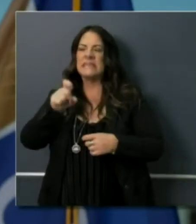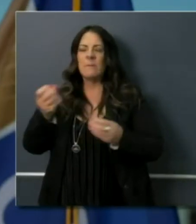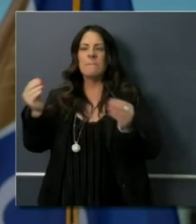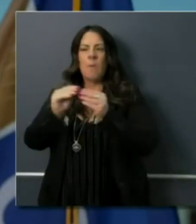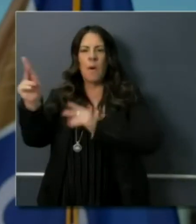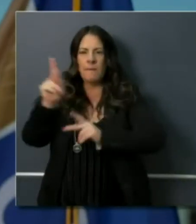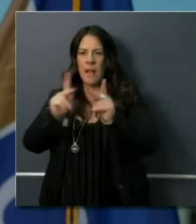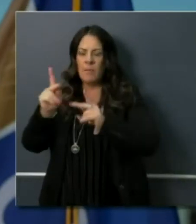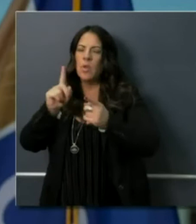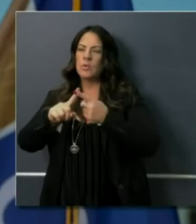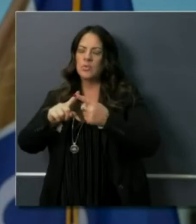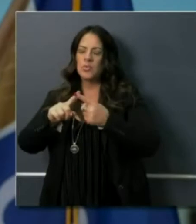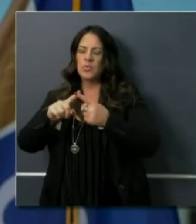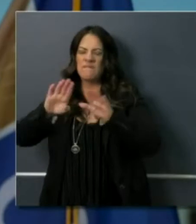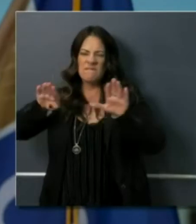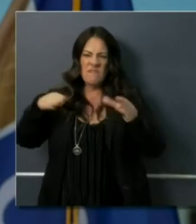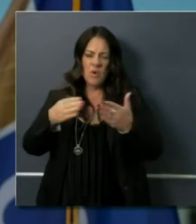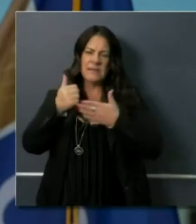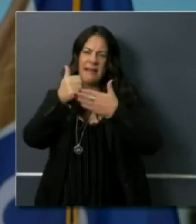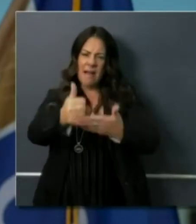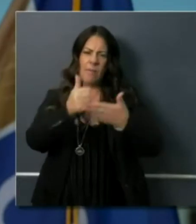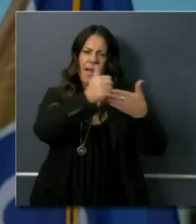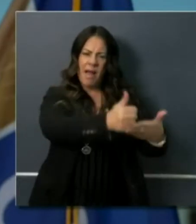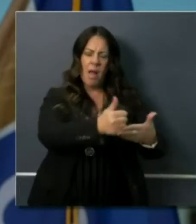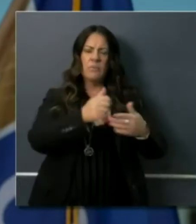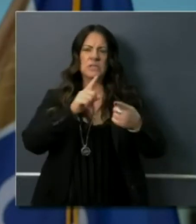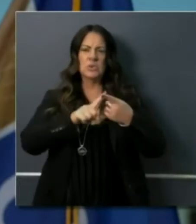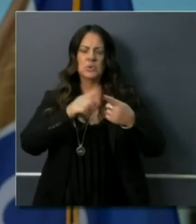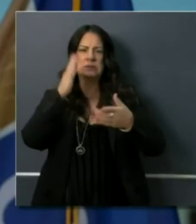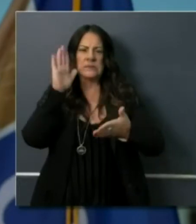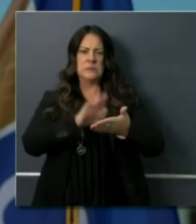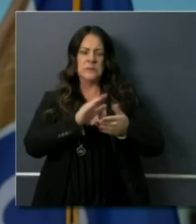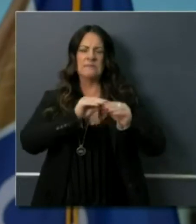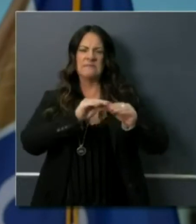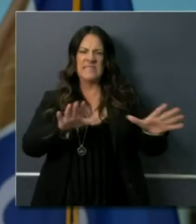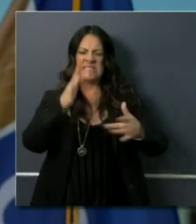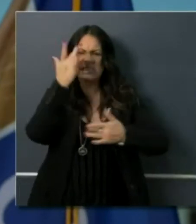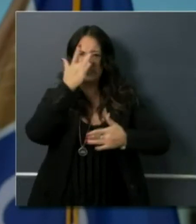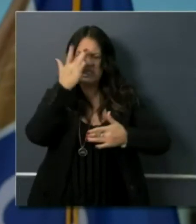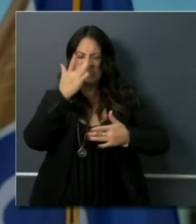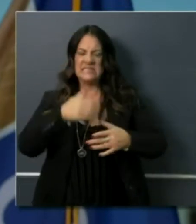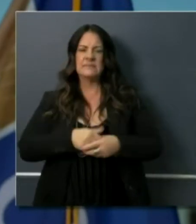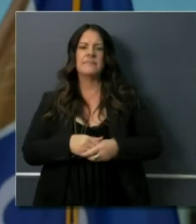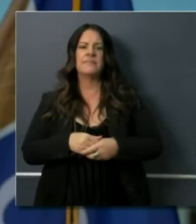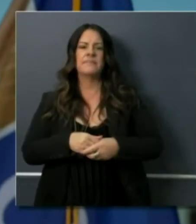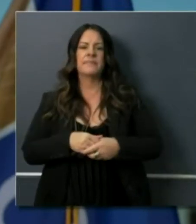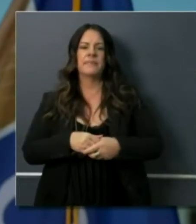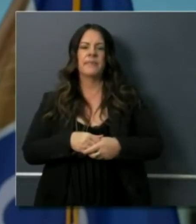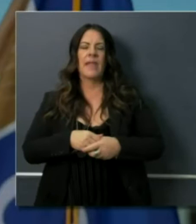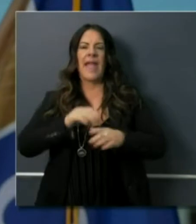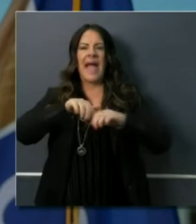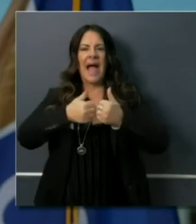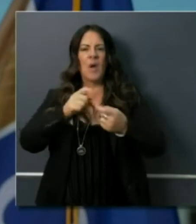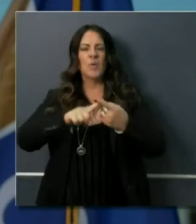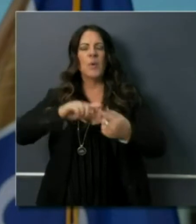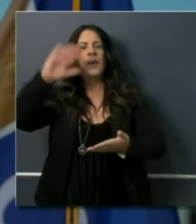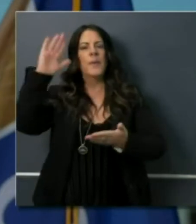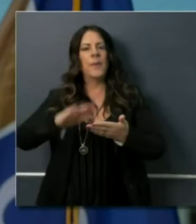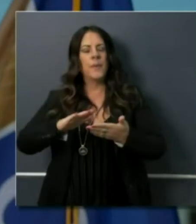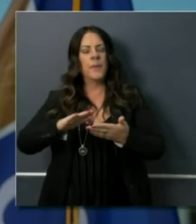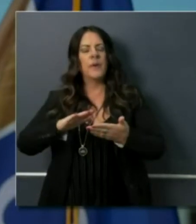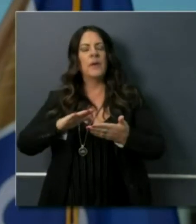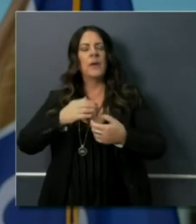assistance, focusing on infectious disease control and really doing what we can to decompress